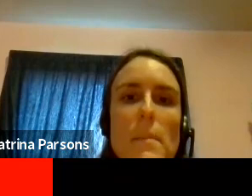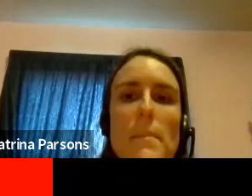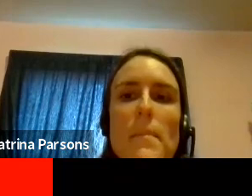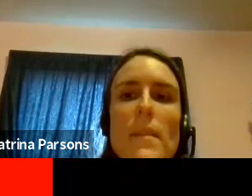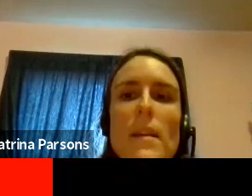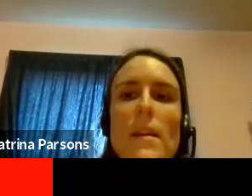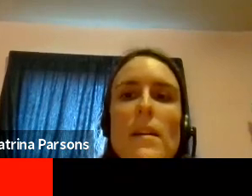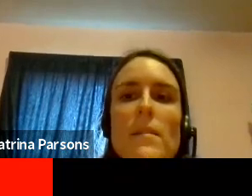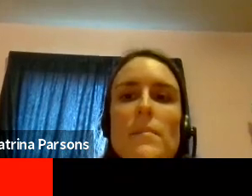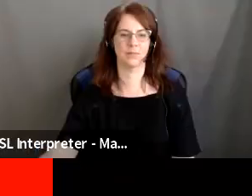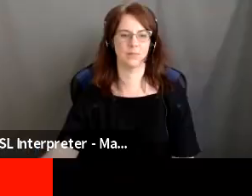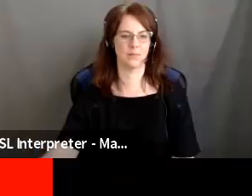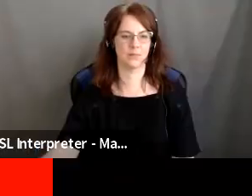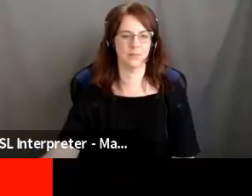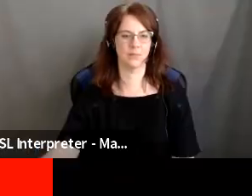Okay.